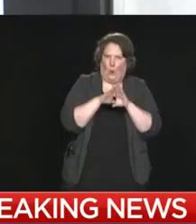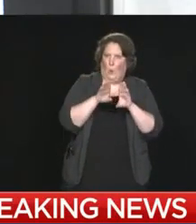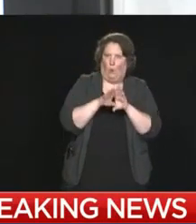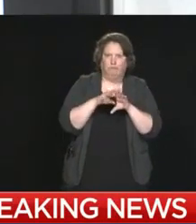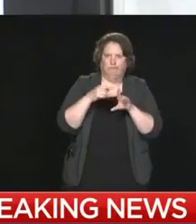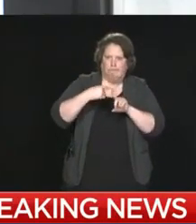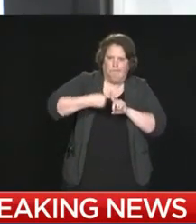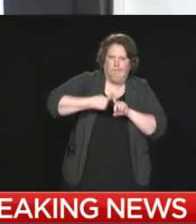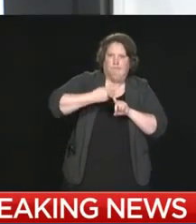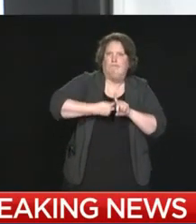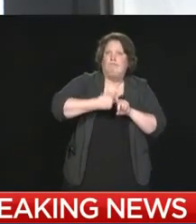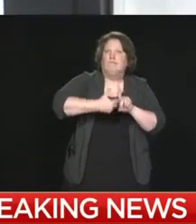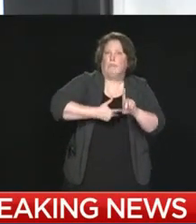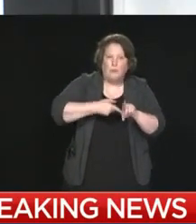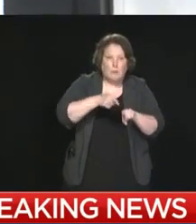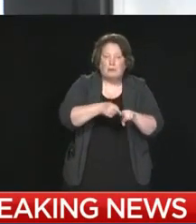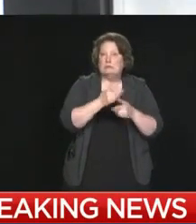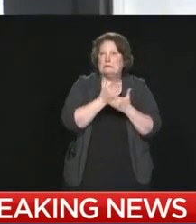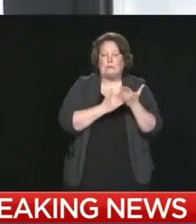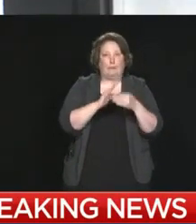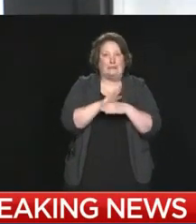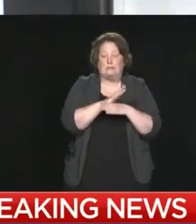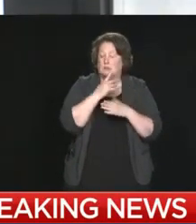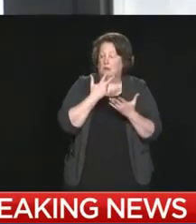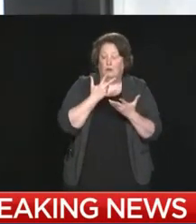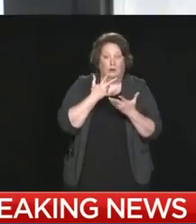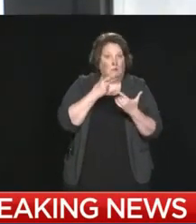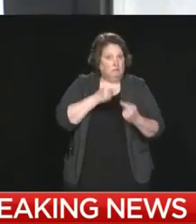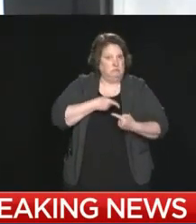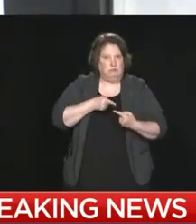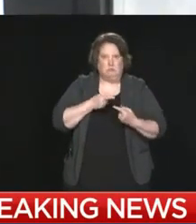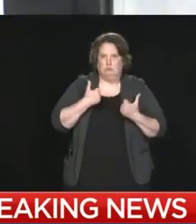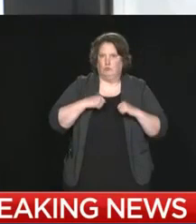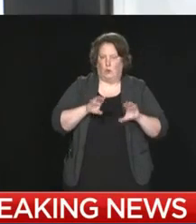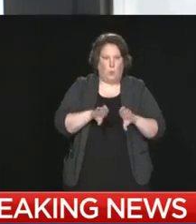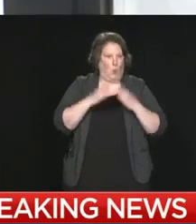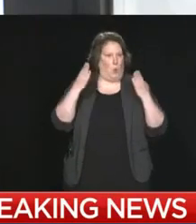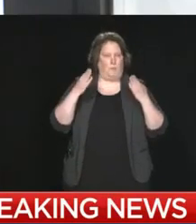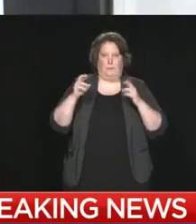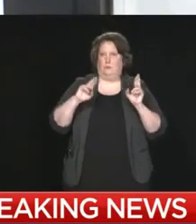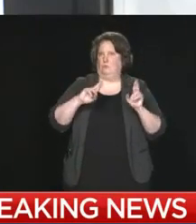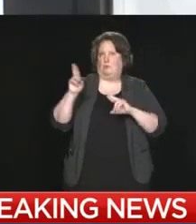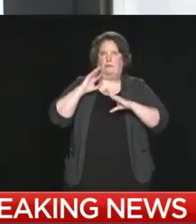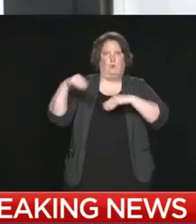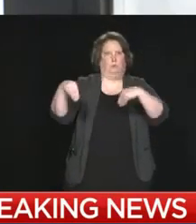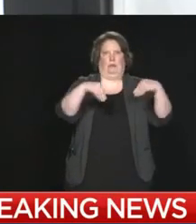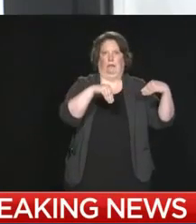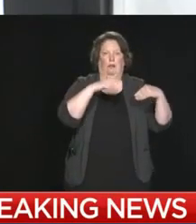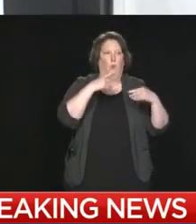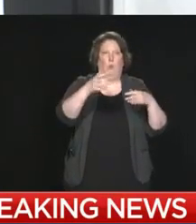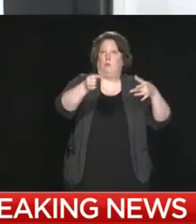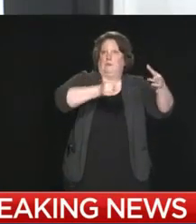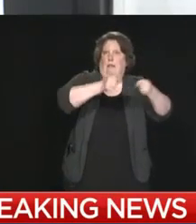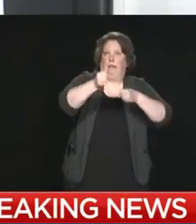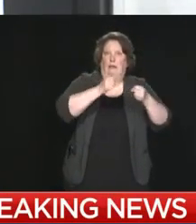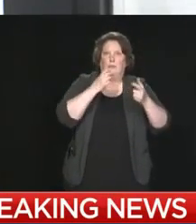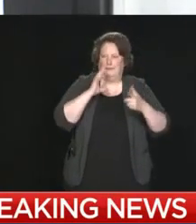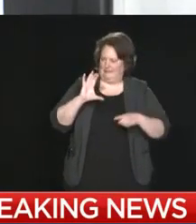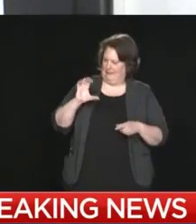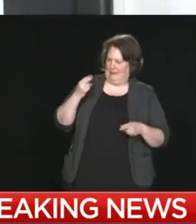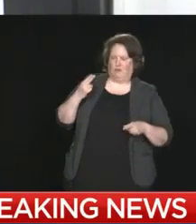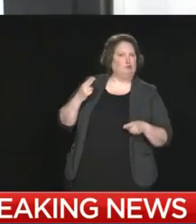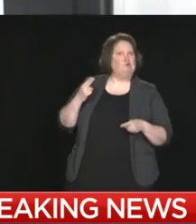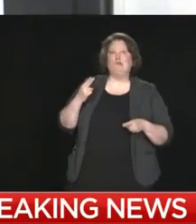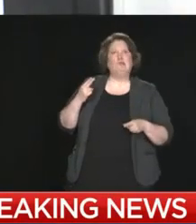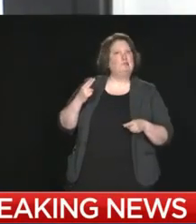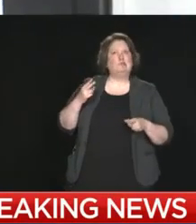difficulty in hiring their employees once again because they have cash flow issues. As businesses get ready to